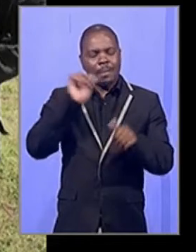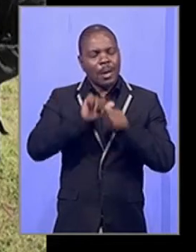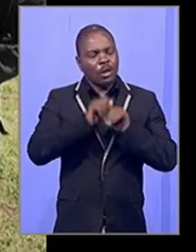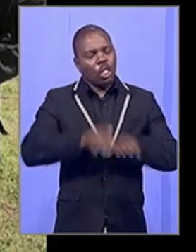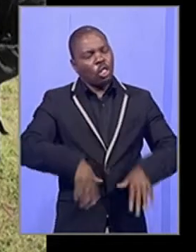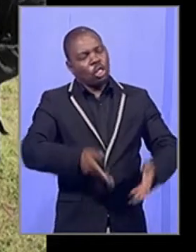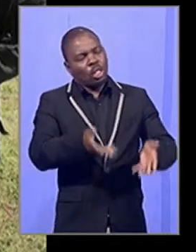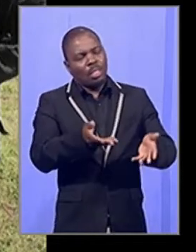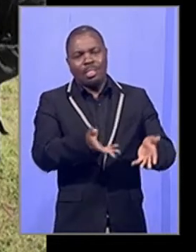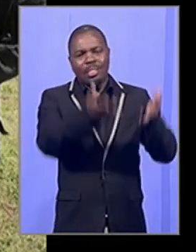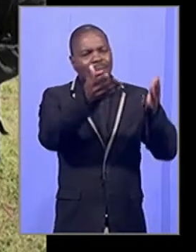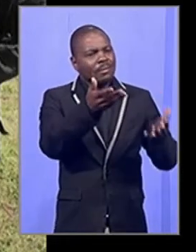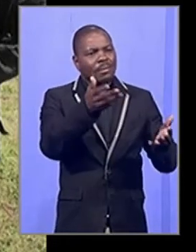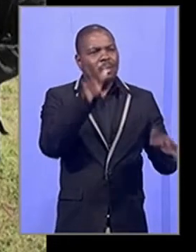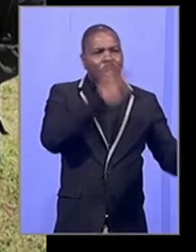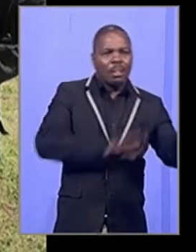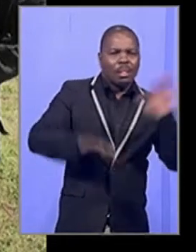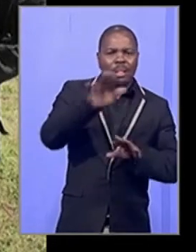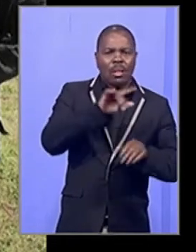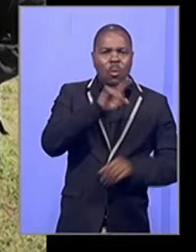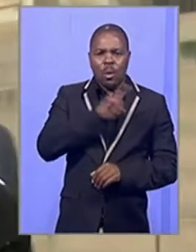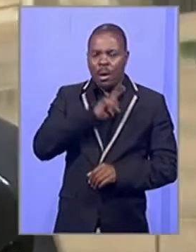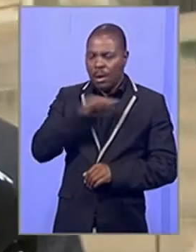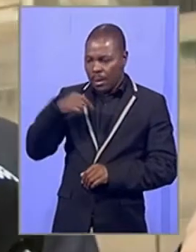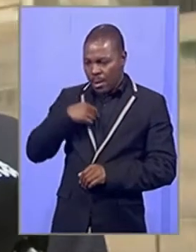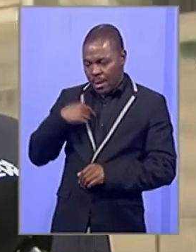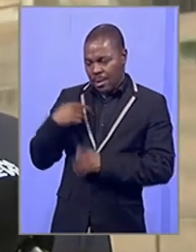wolves, because if a foster parent cannot